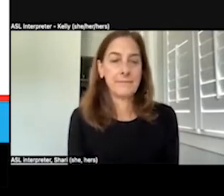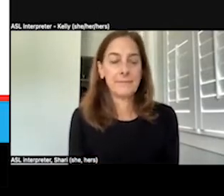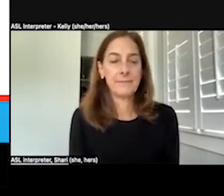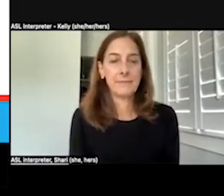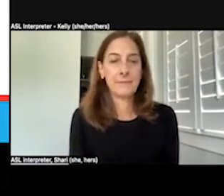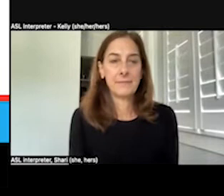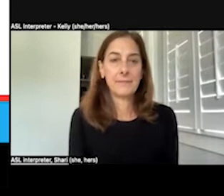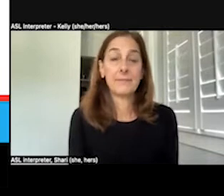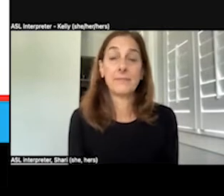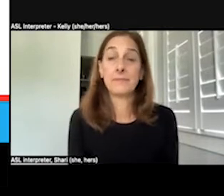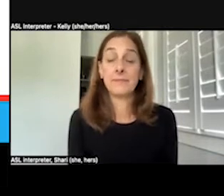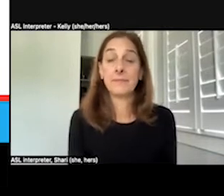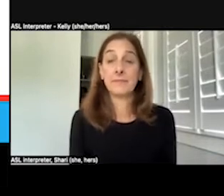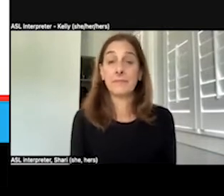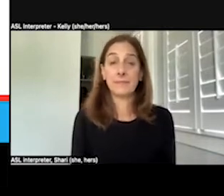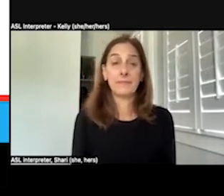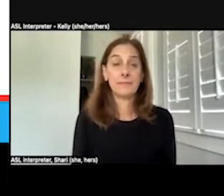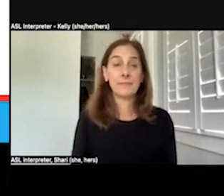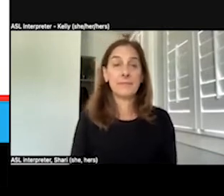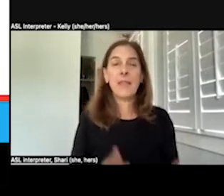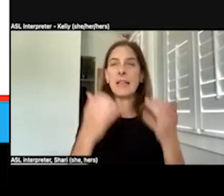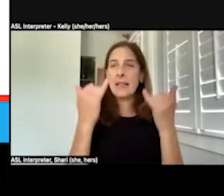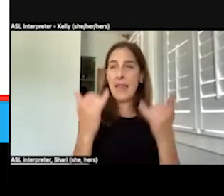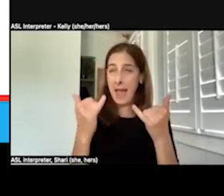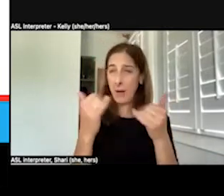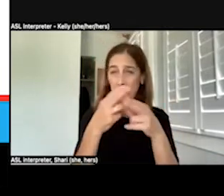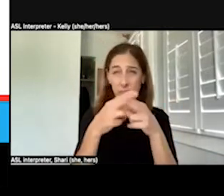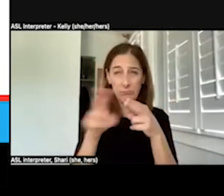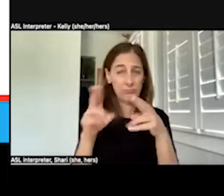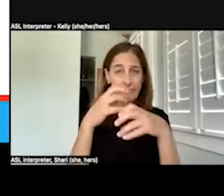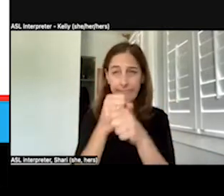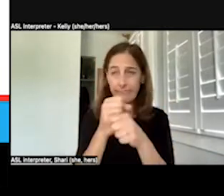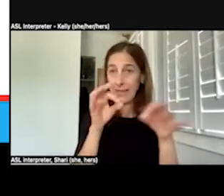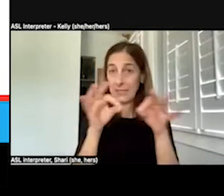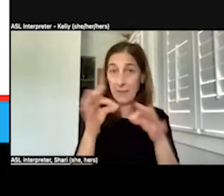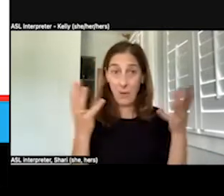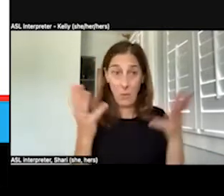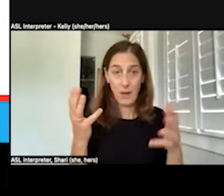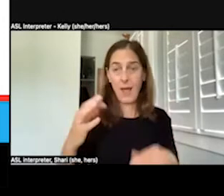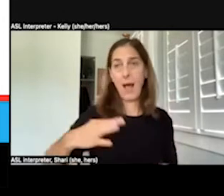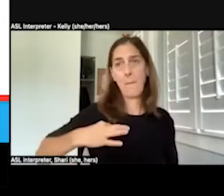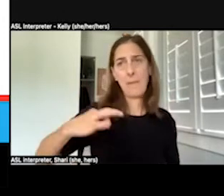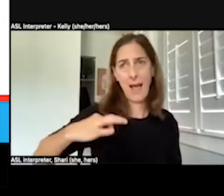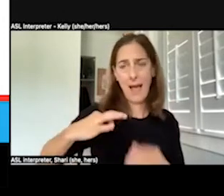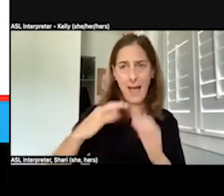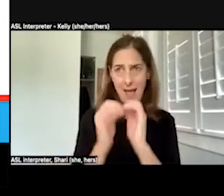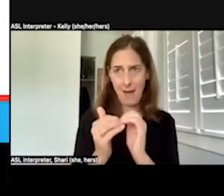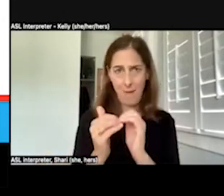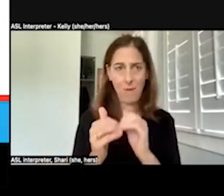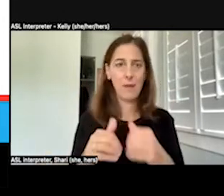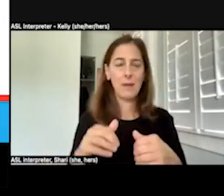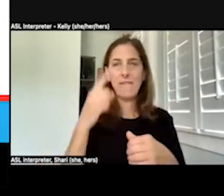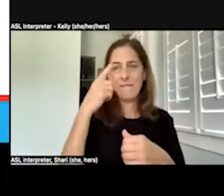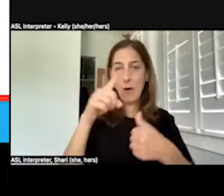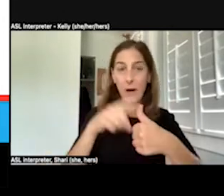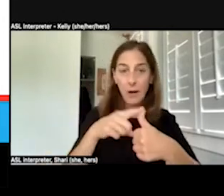So just going over quickly how to apply for coverage for Mass Health, the Health Connector,